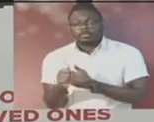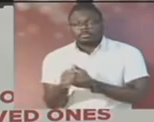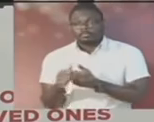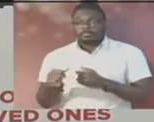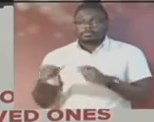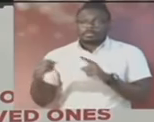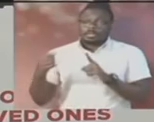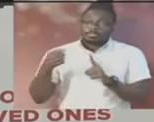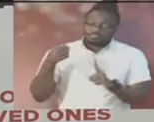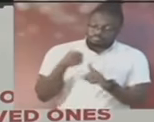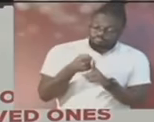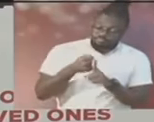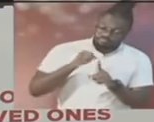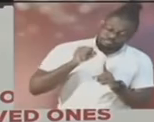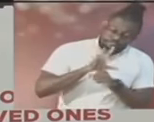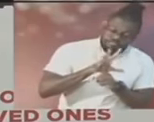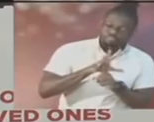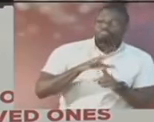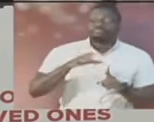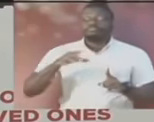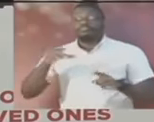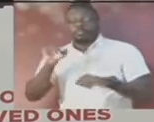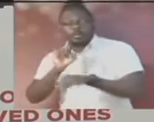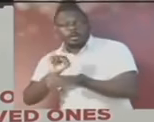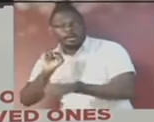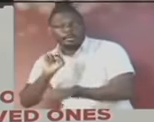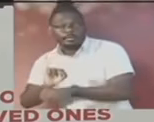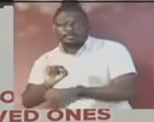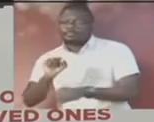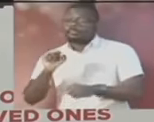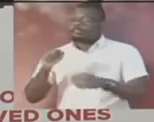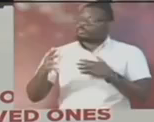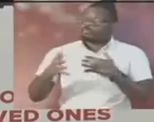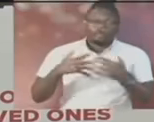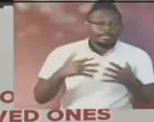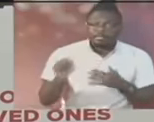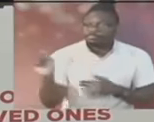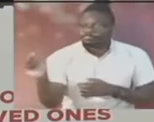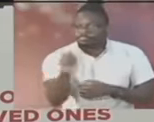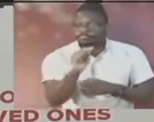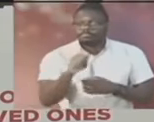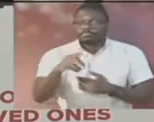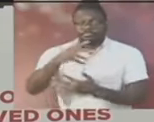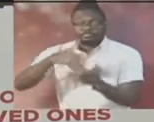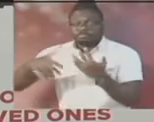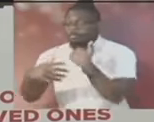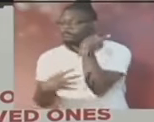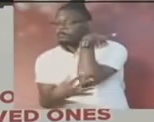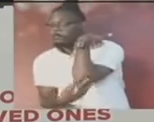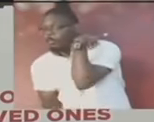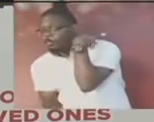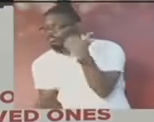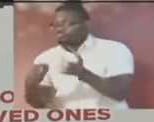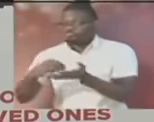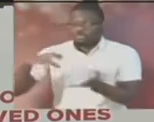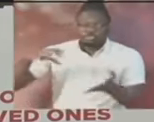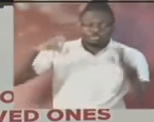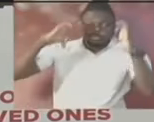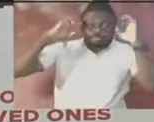persons, workplaces, irrespective of social class, irrespective of your education.